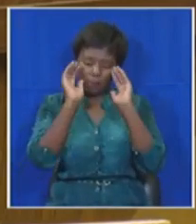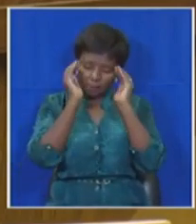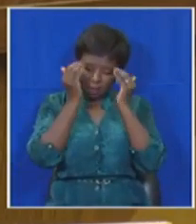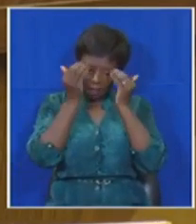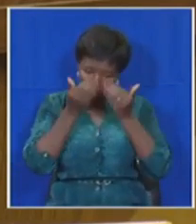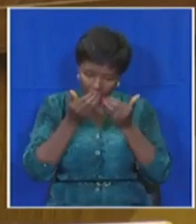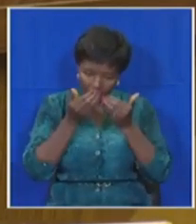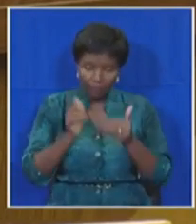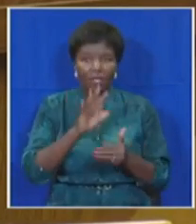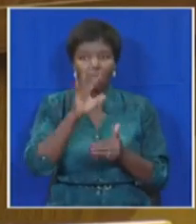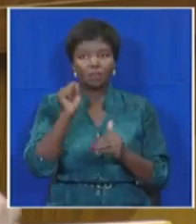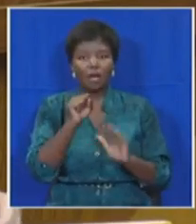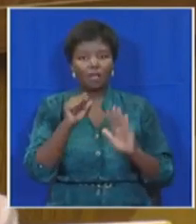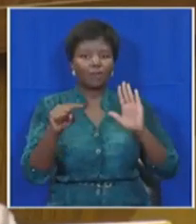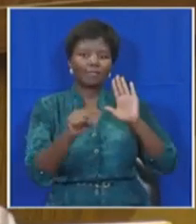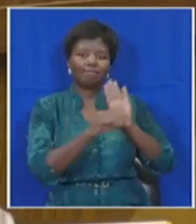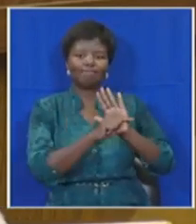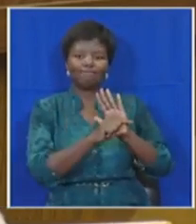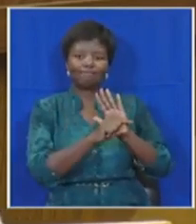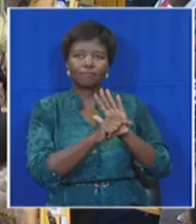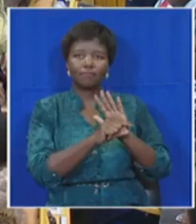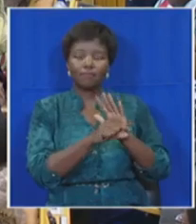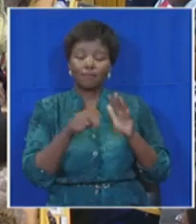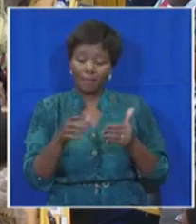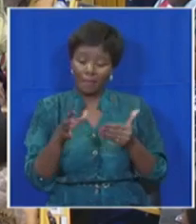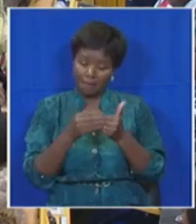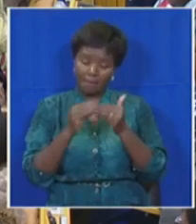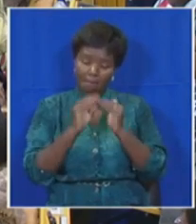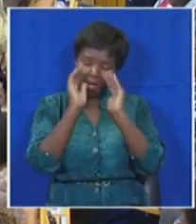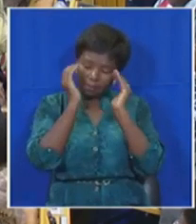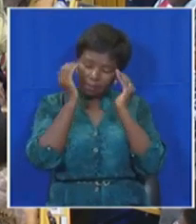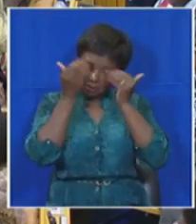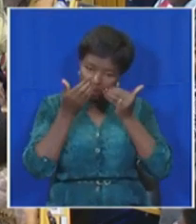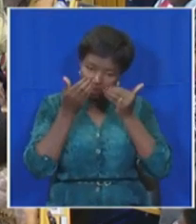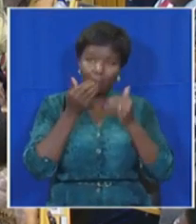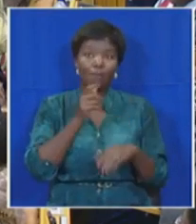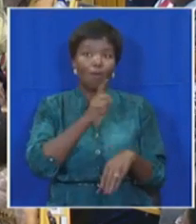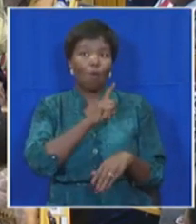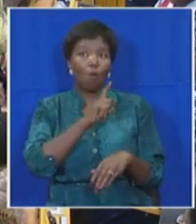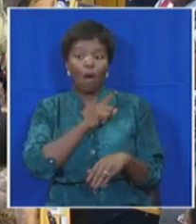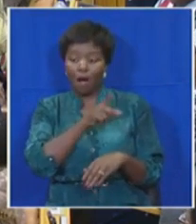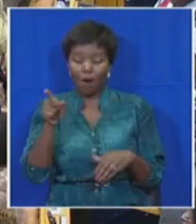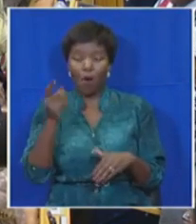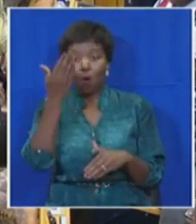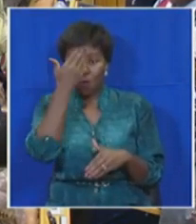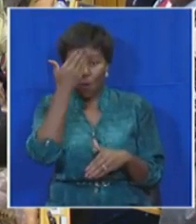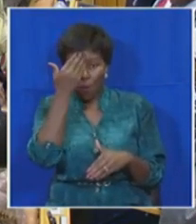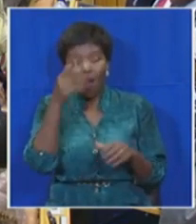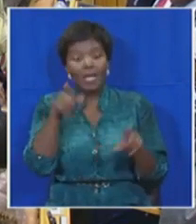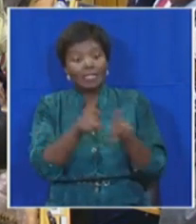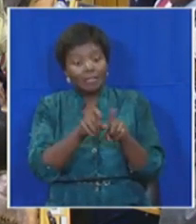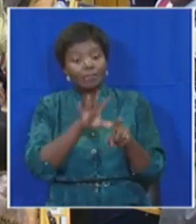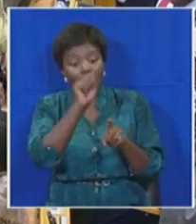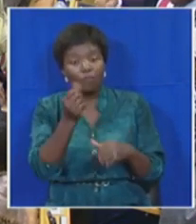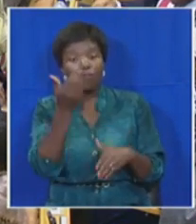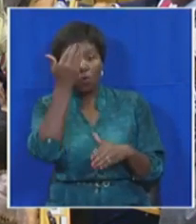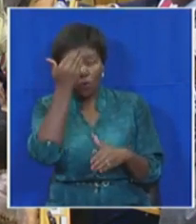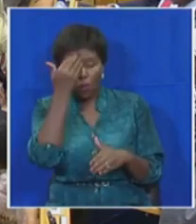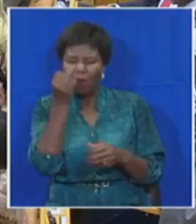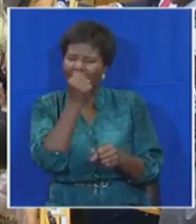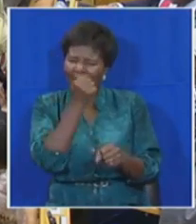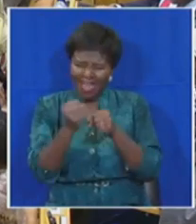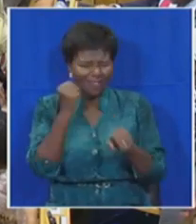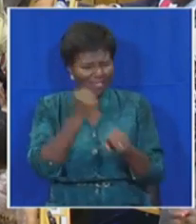weep. His members slept because they know, just as the nation knows, that he will never, ever